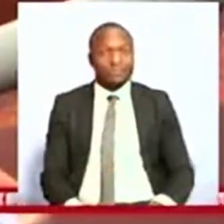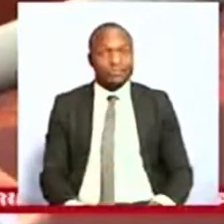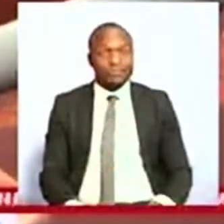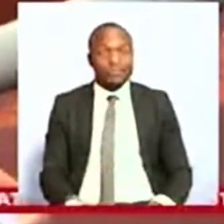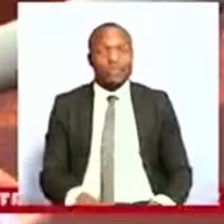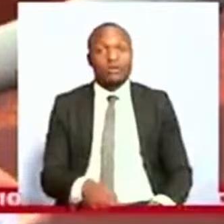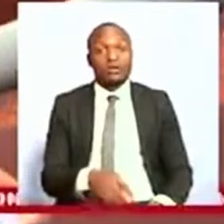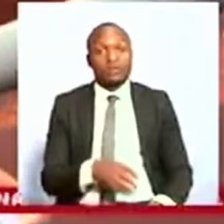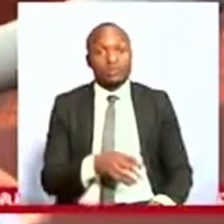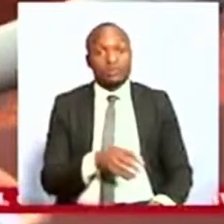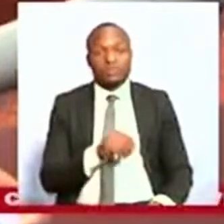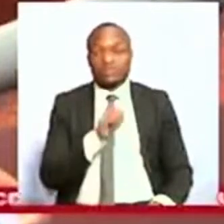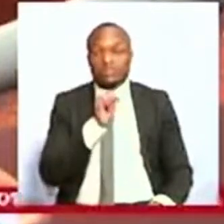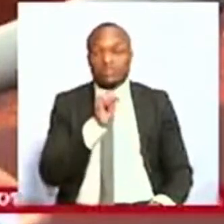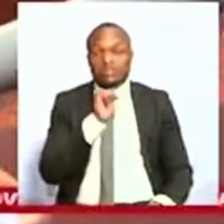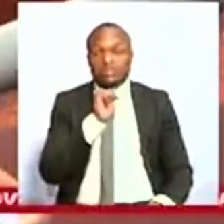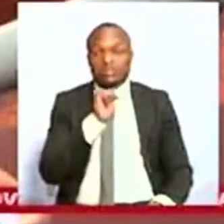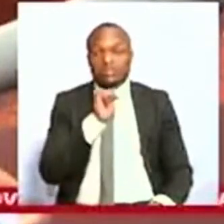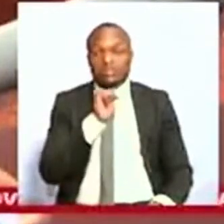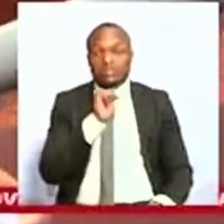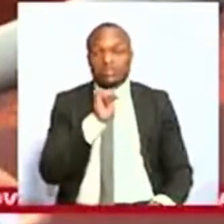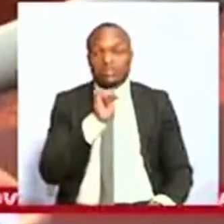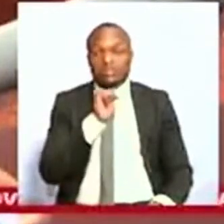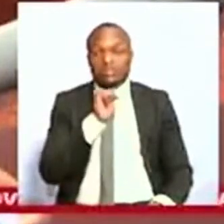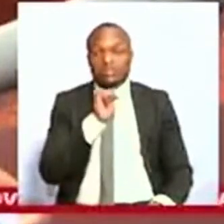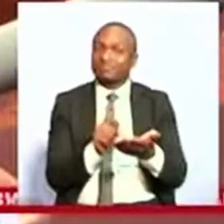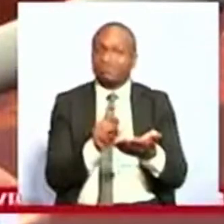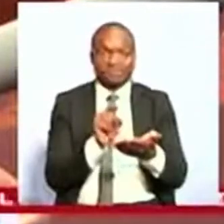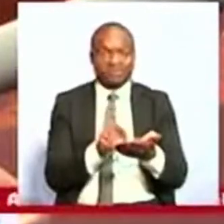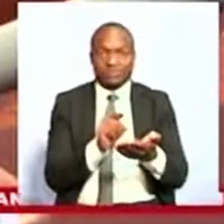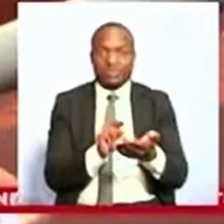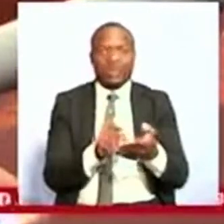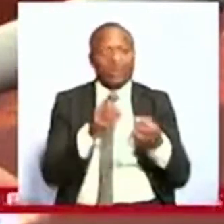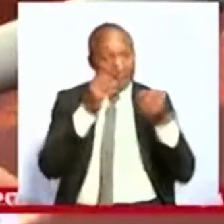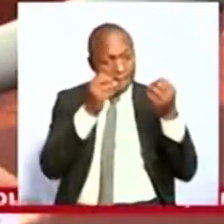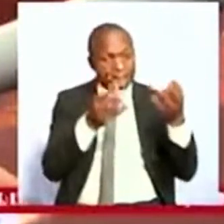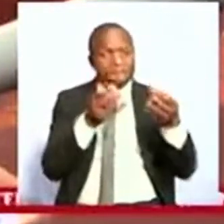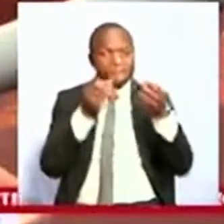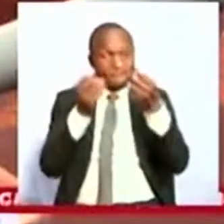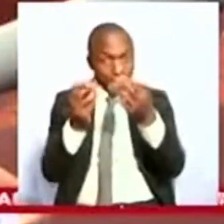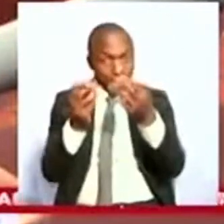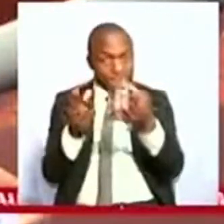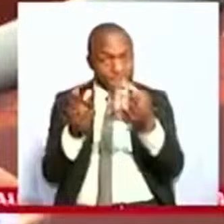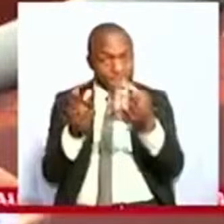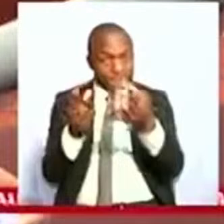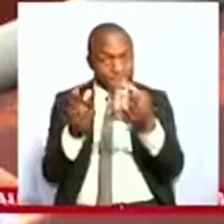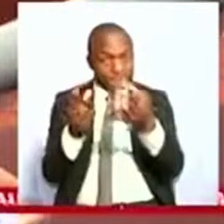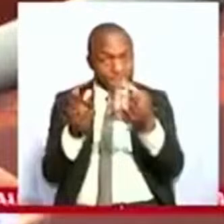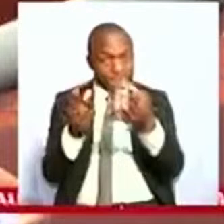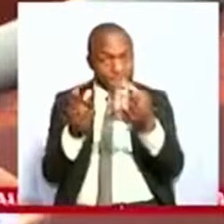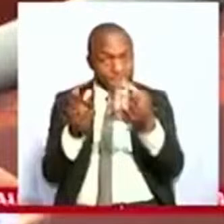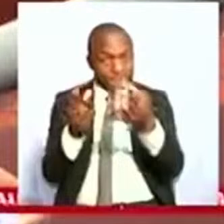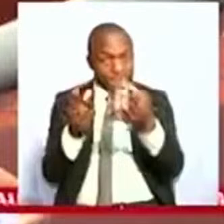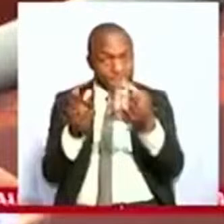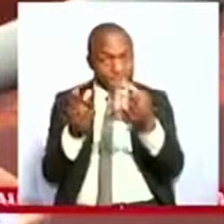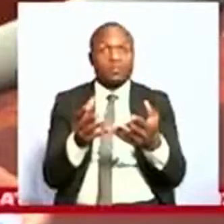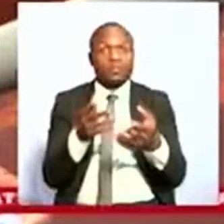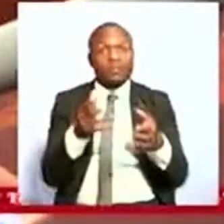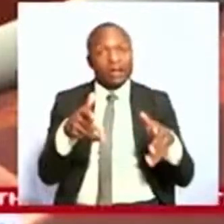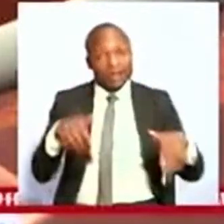opted not to sign any death warrant, and most of them commuting death row prisoners to